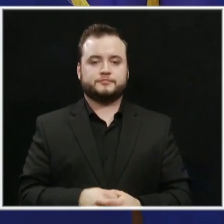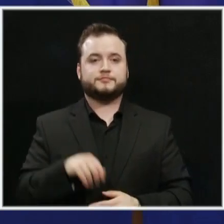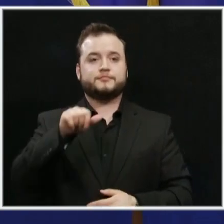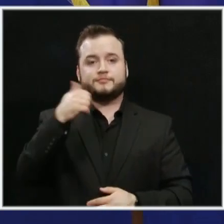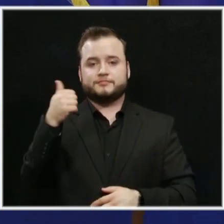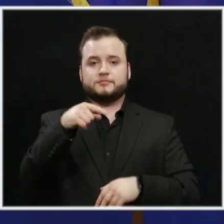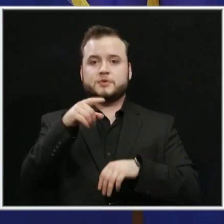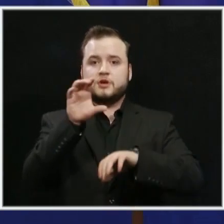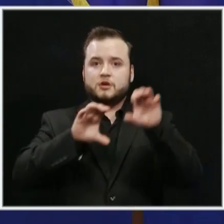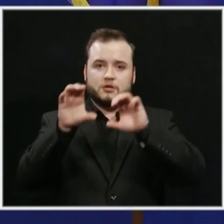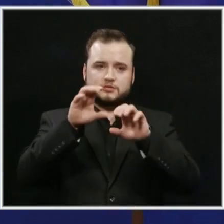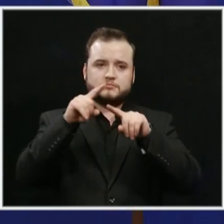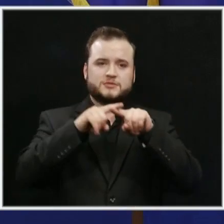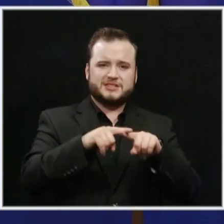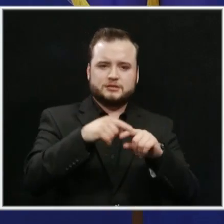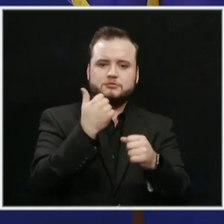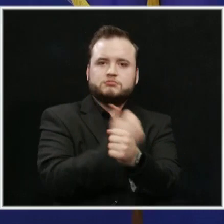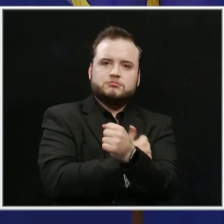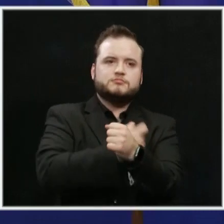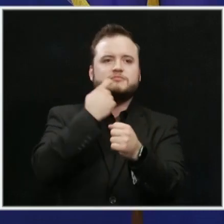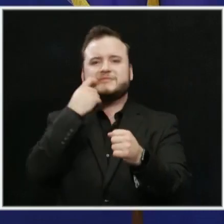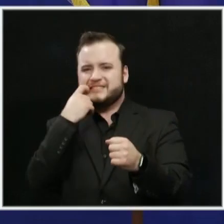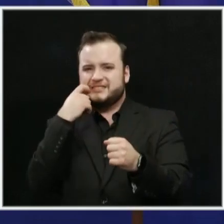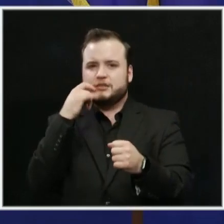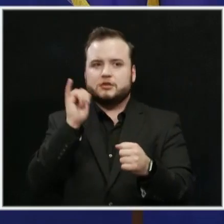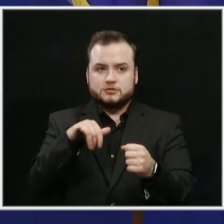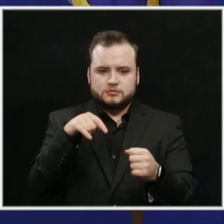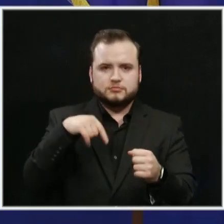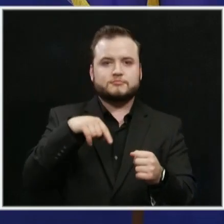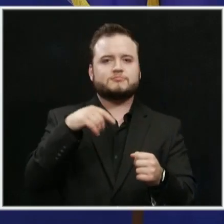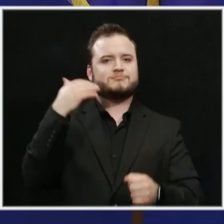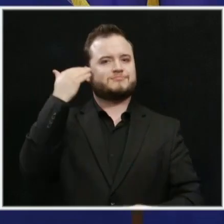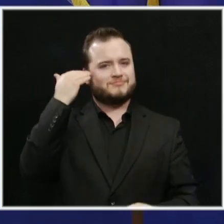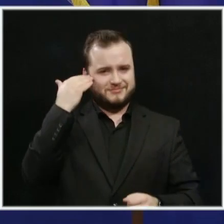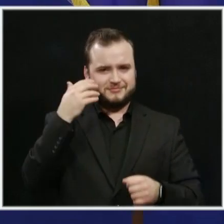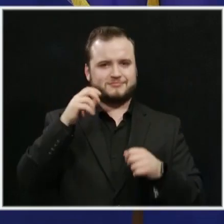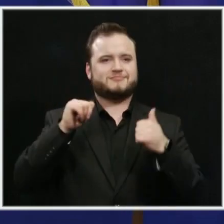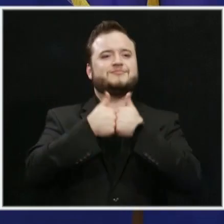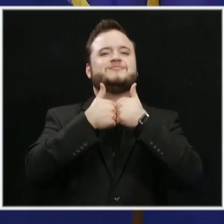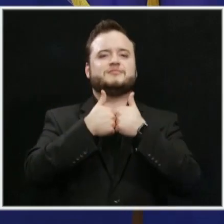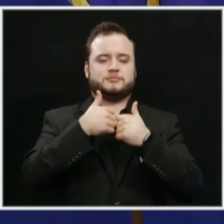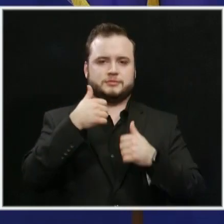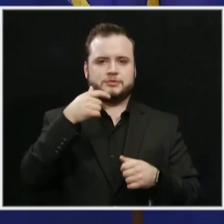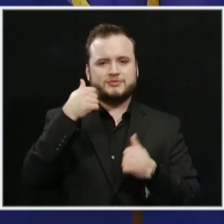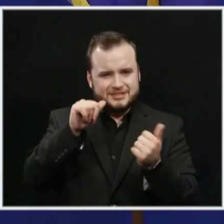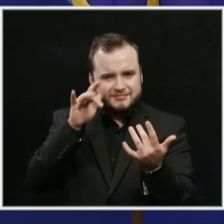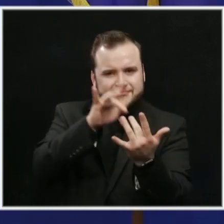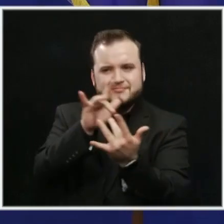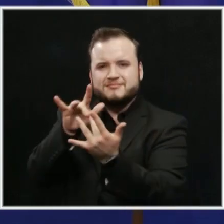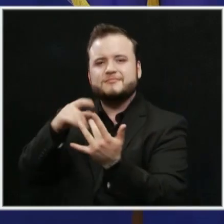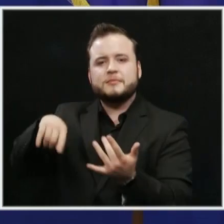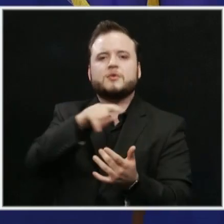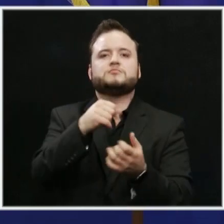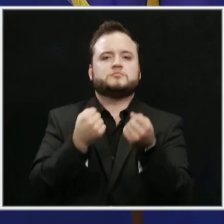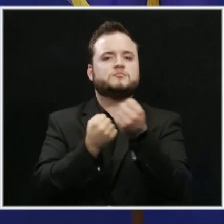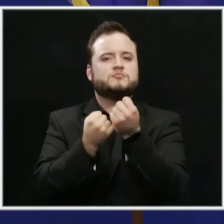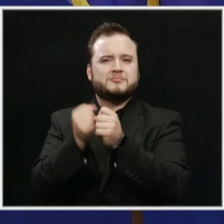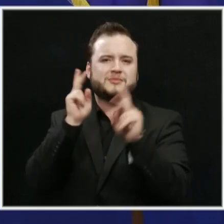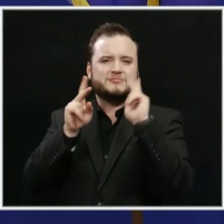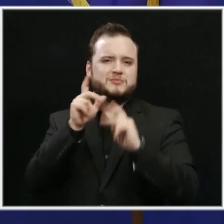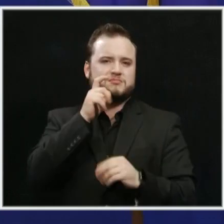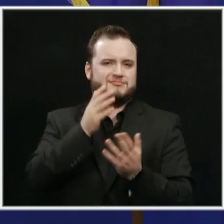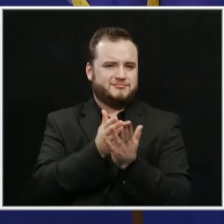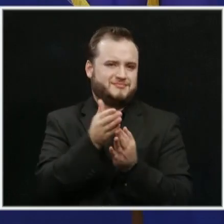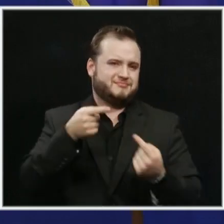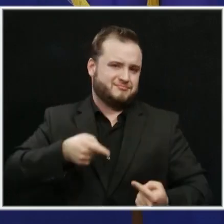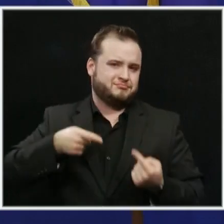please reach out. Know you're not alone. Know that we understand that this is challenging. And then I'd like to also note something that we're seeing across